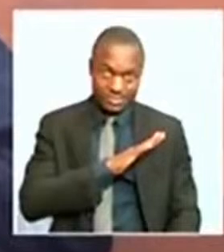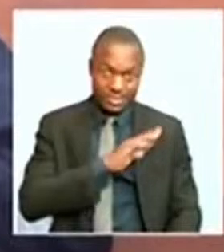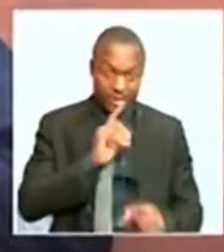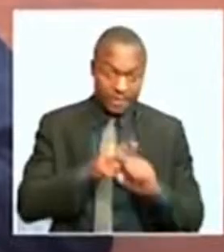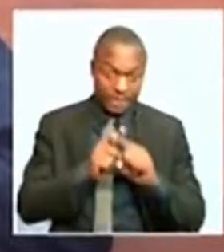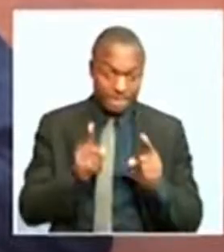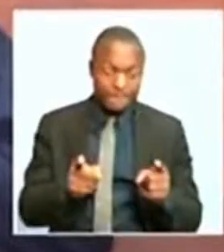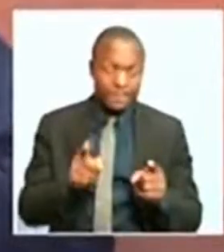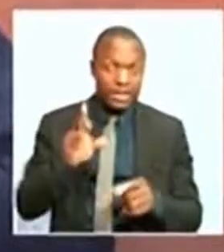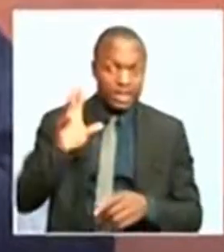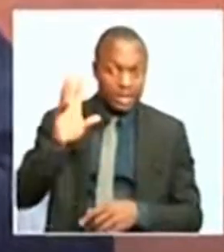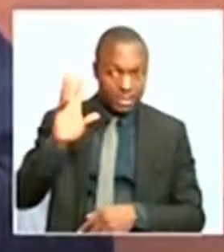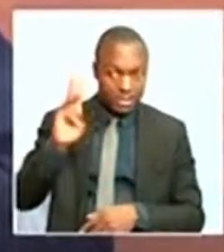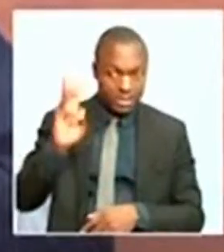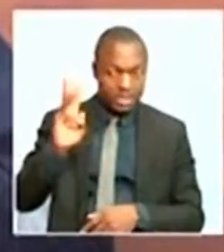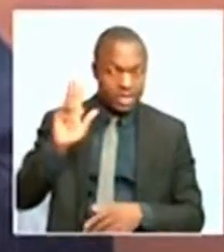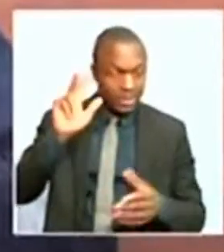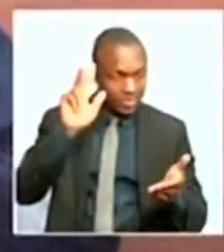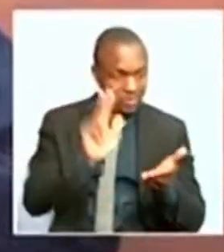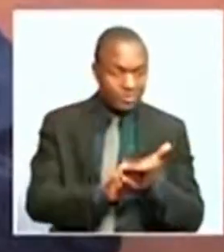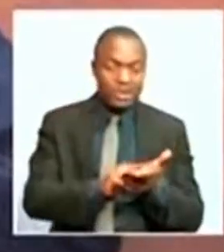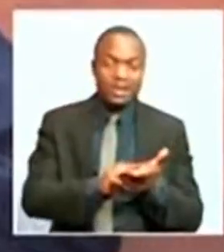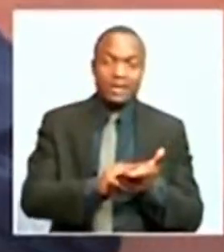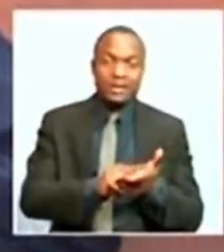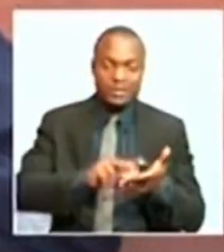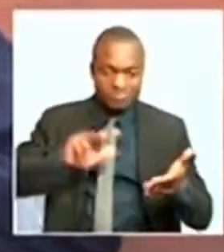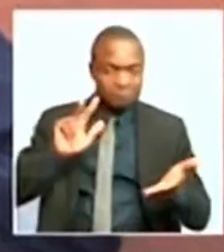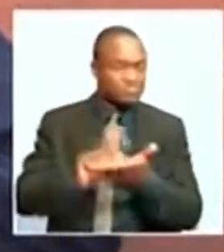but so far 16 have signed and ratified